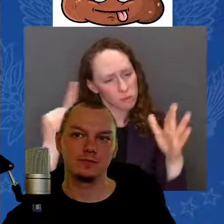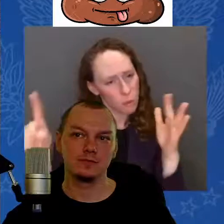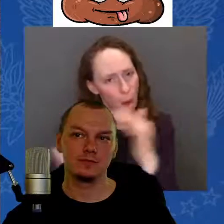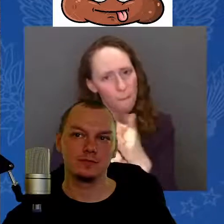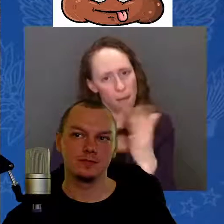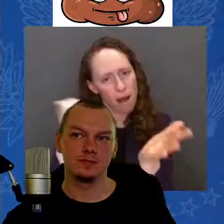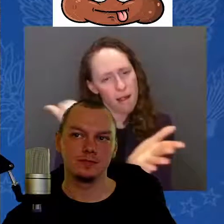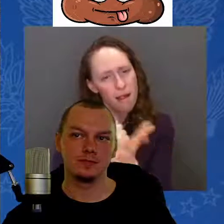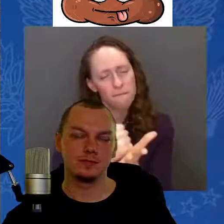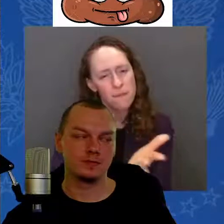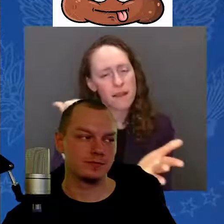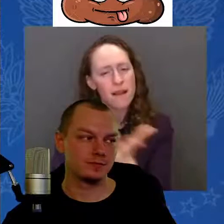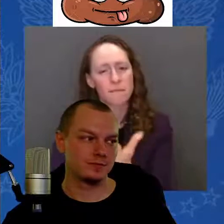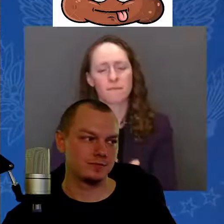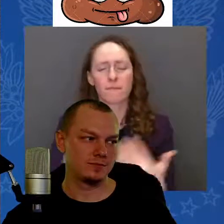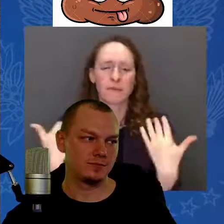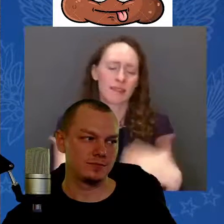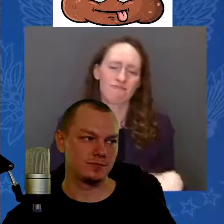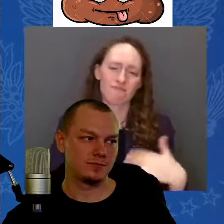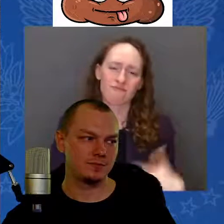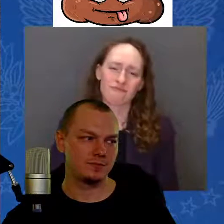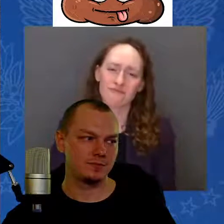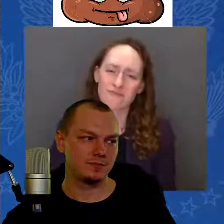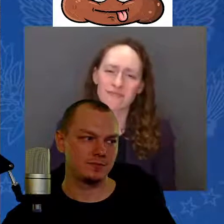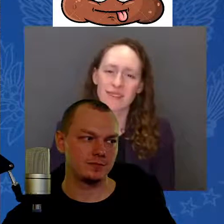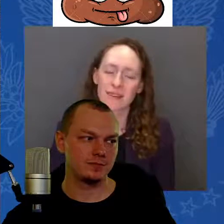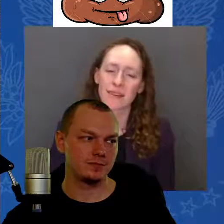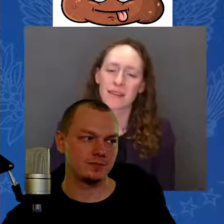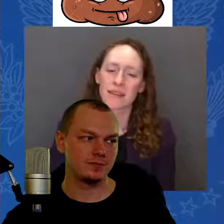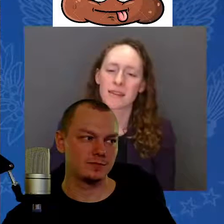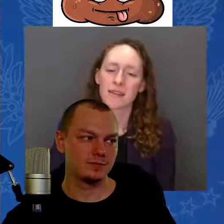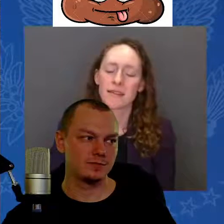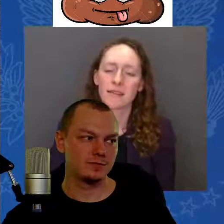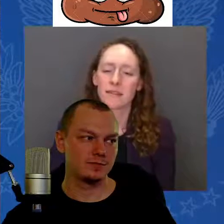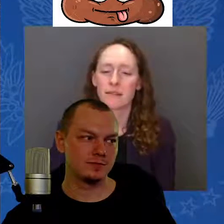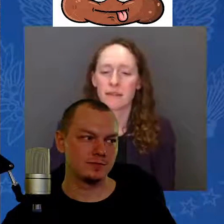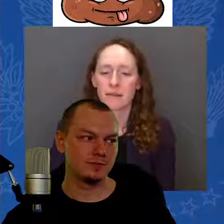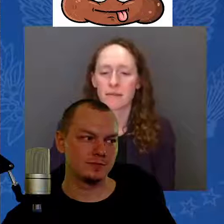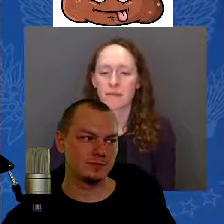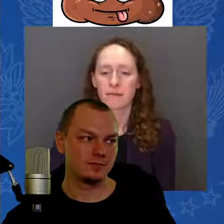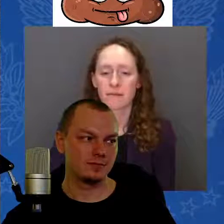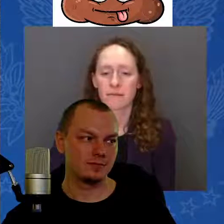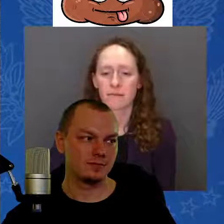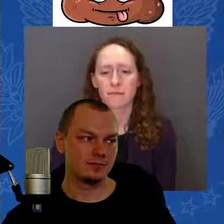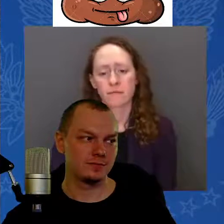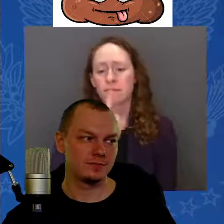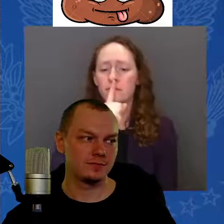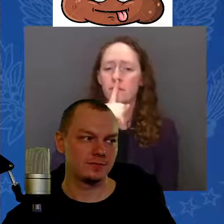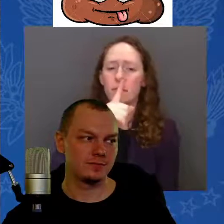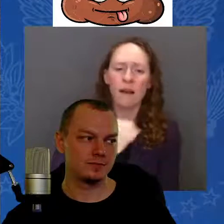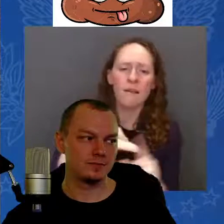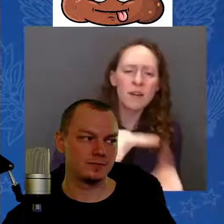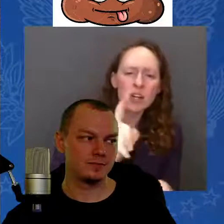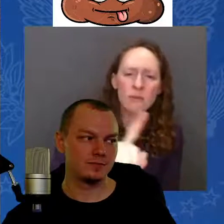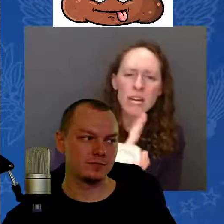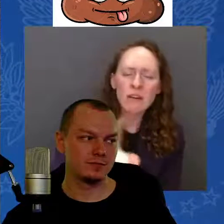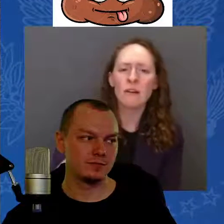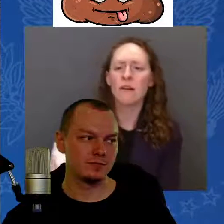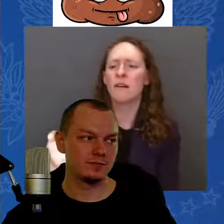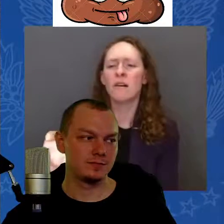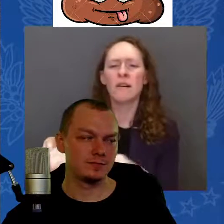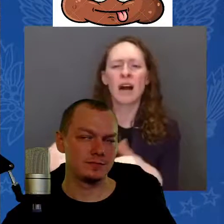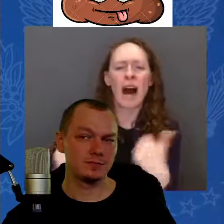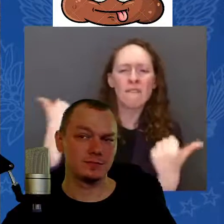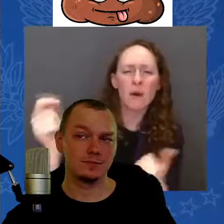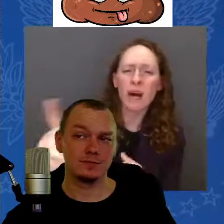They didn't ask where you were from or what you did for a living. They didn't ask you any questions. They just showed up to help.